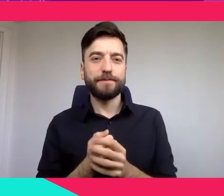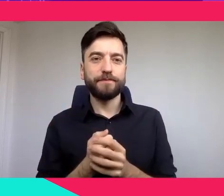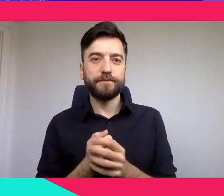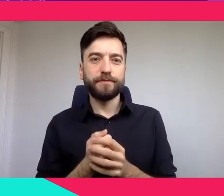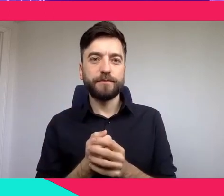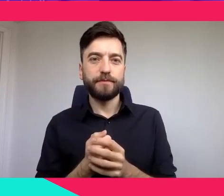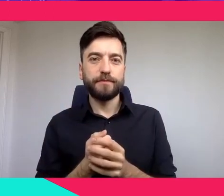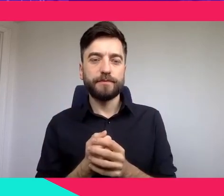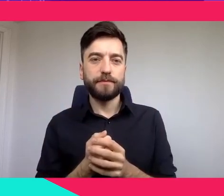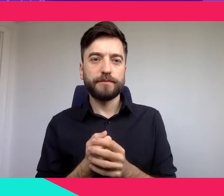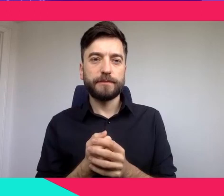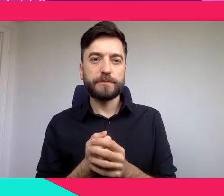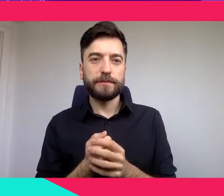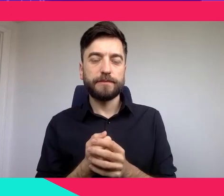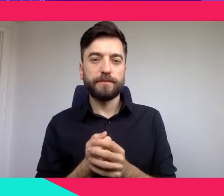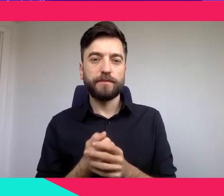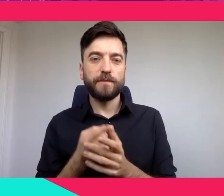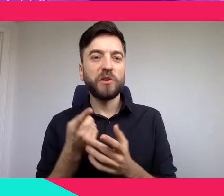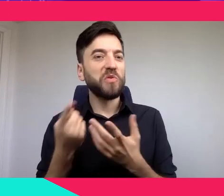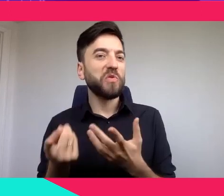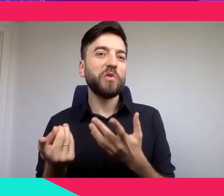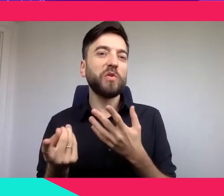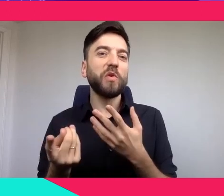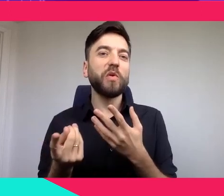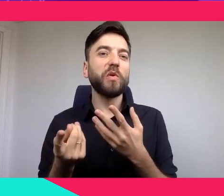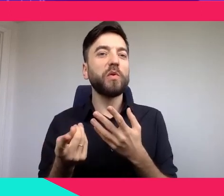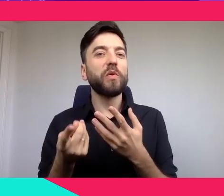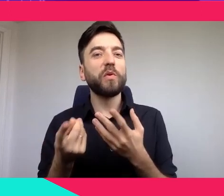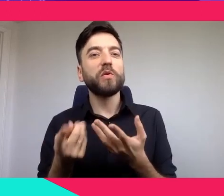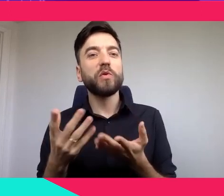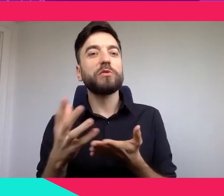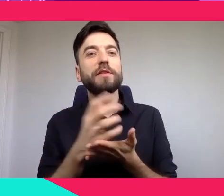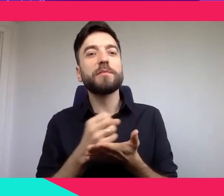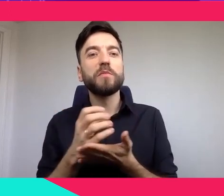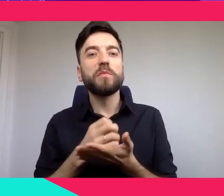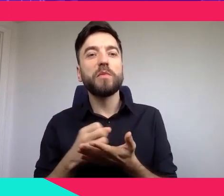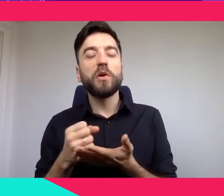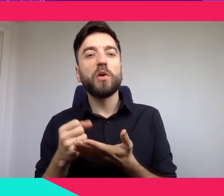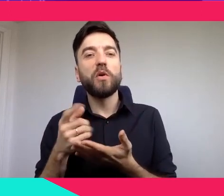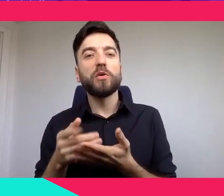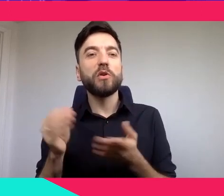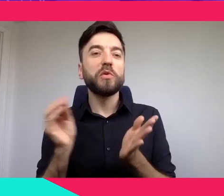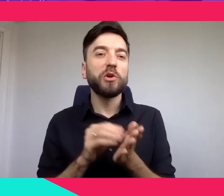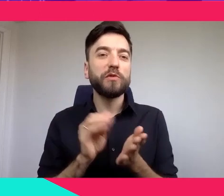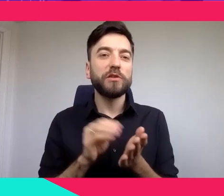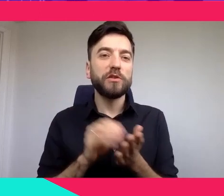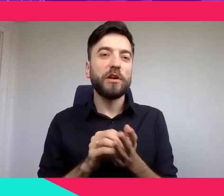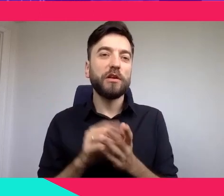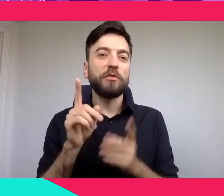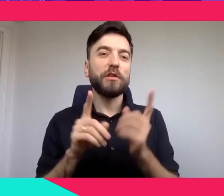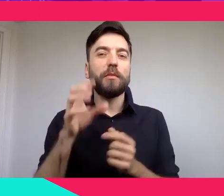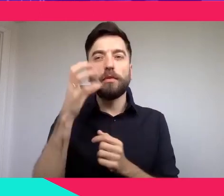a resource, an experience that you can look at from a distance and enjoy